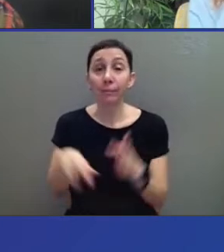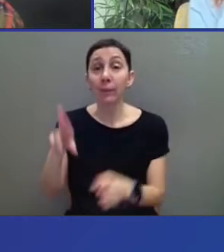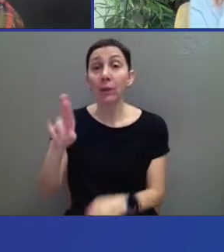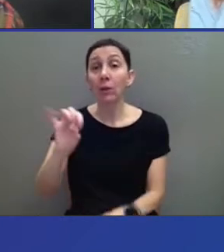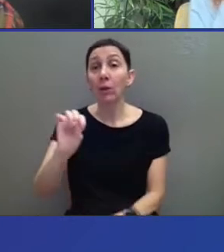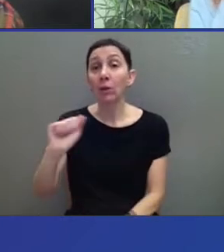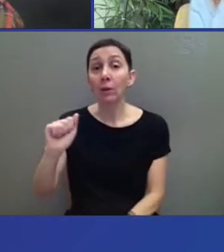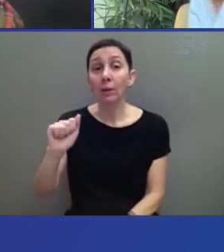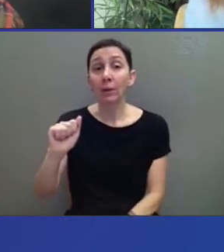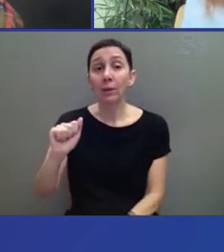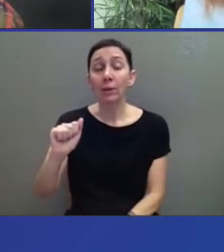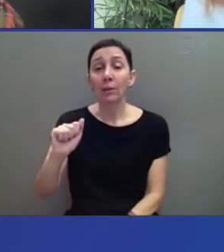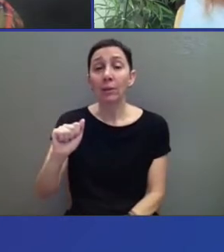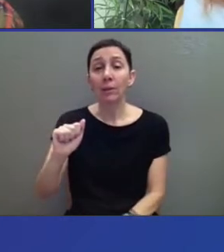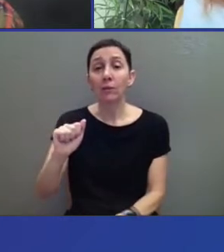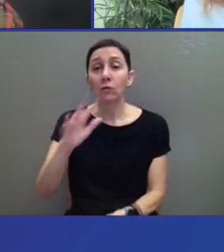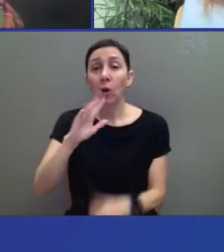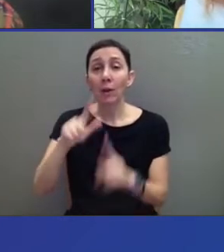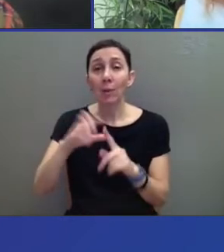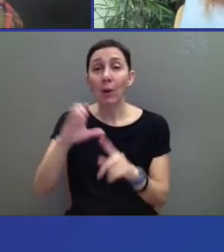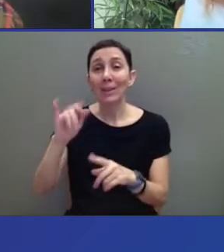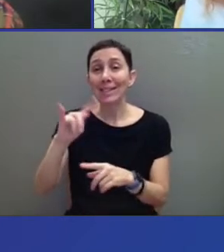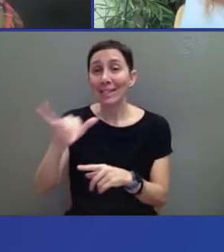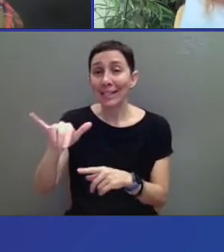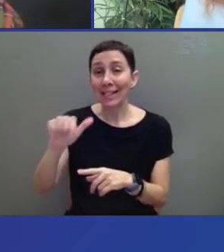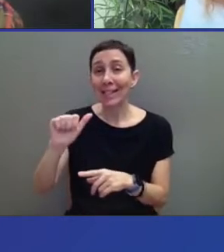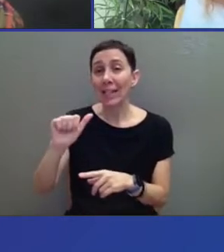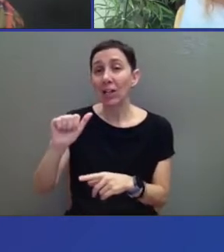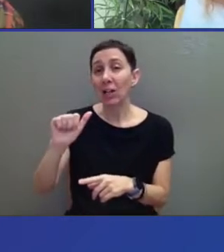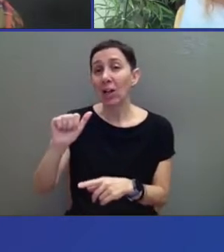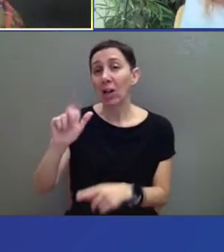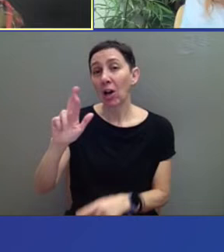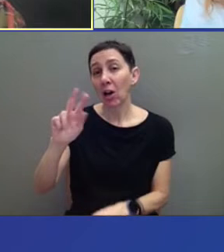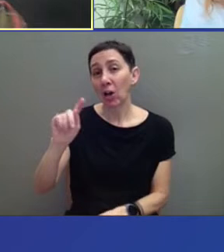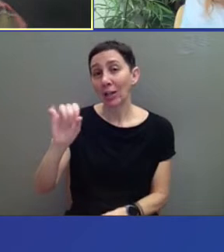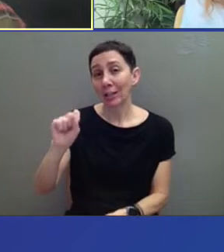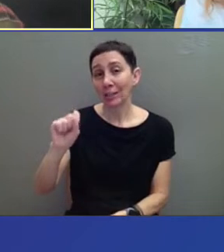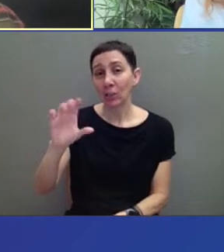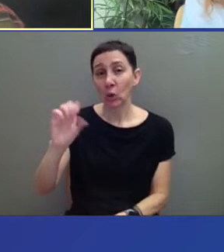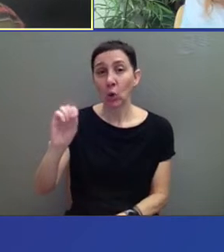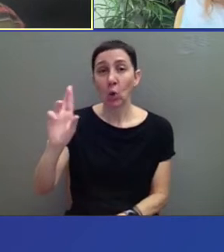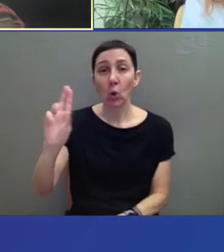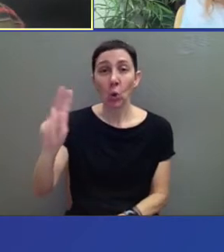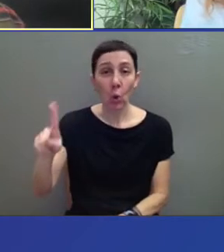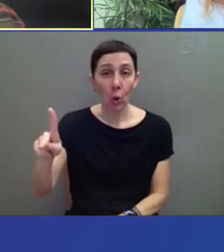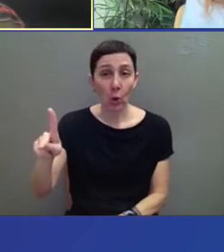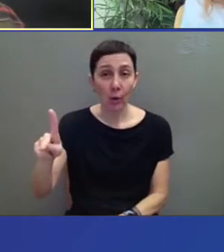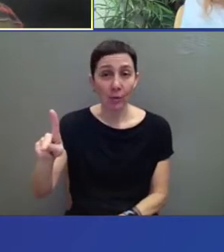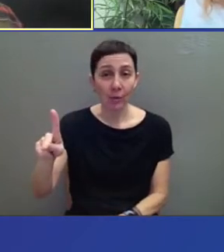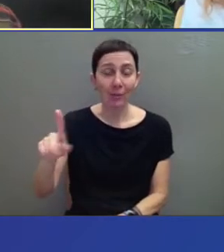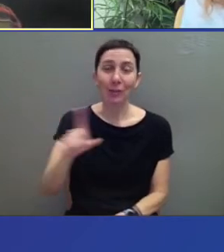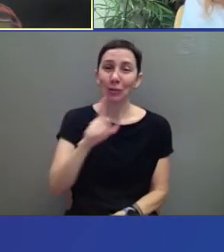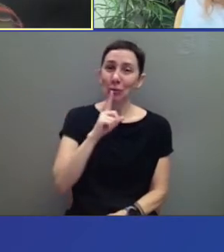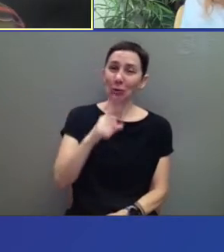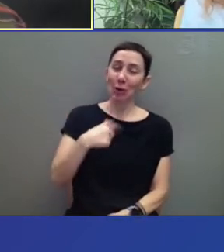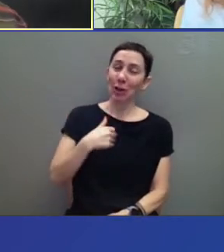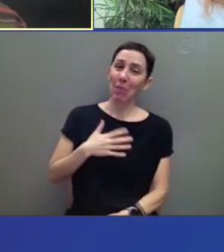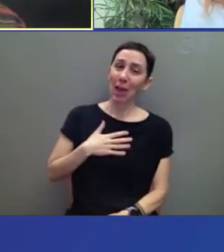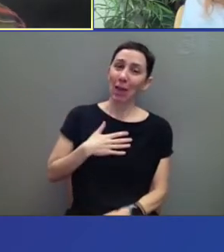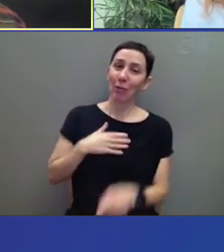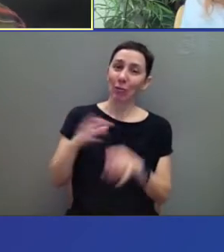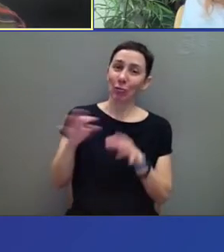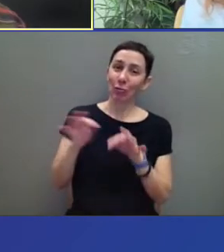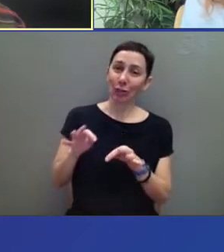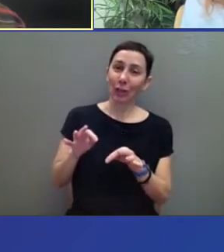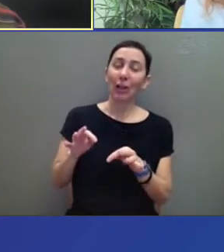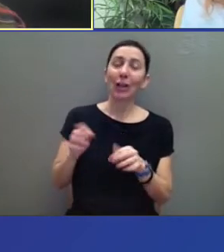about City Artists Corps. Sure. I'm thrilled to, and I'm going to give a little info about